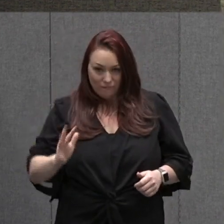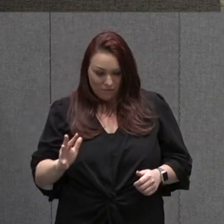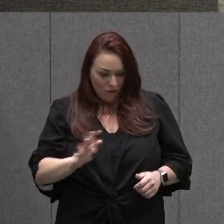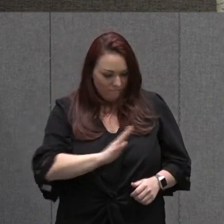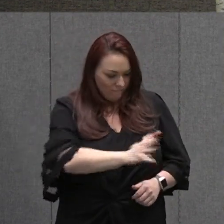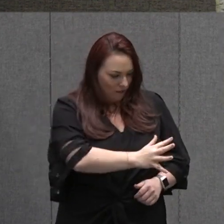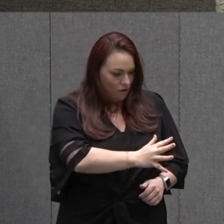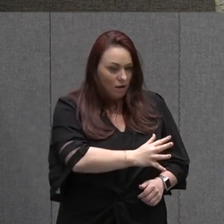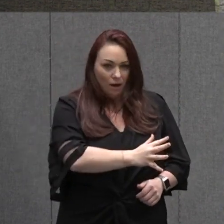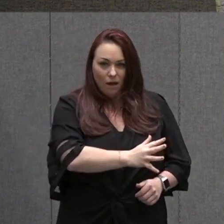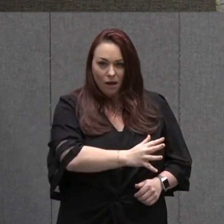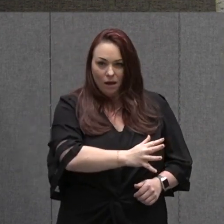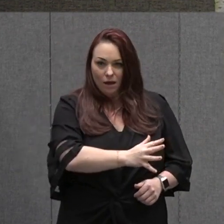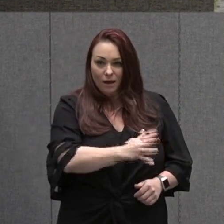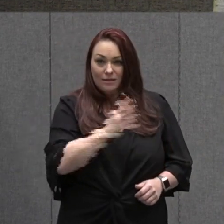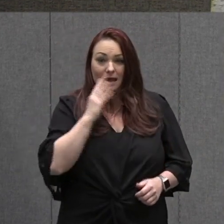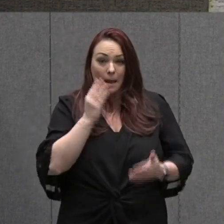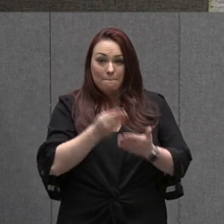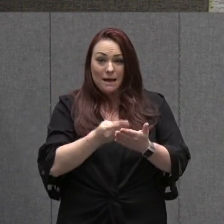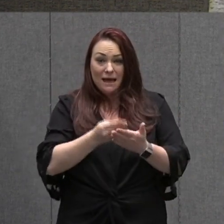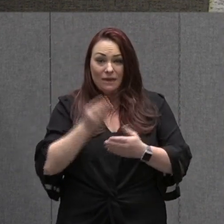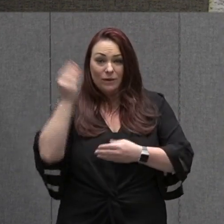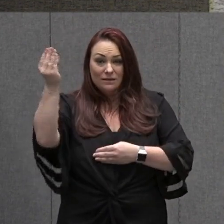money was dispersed.